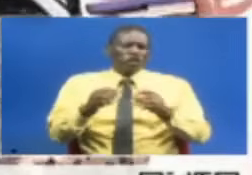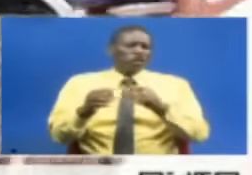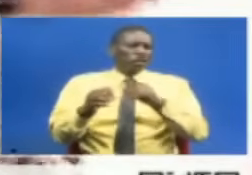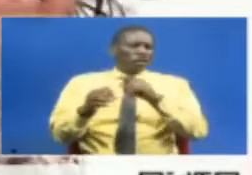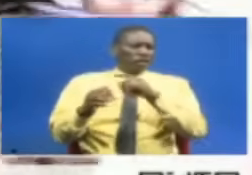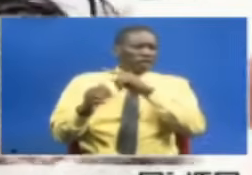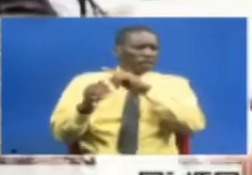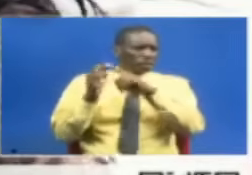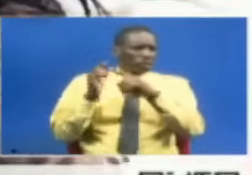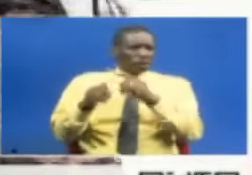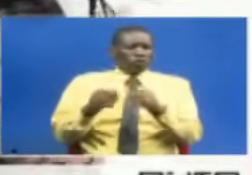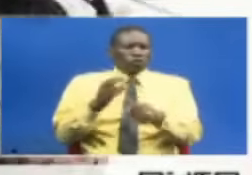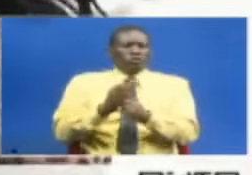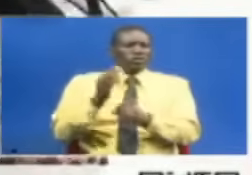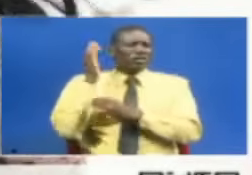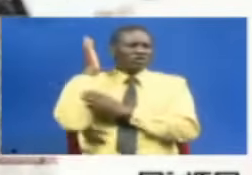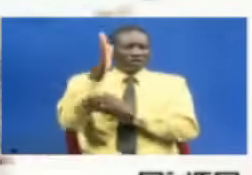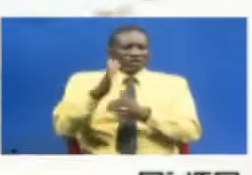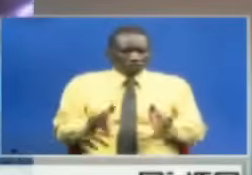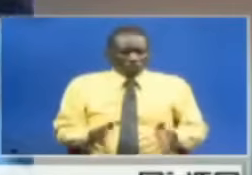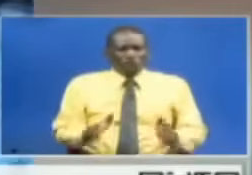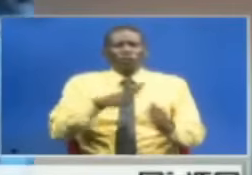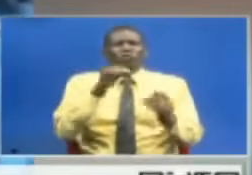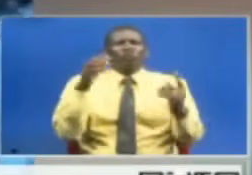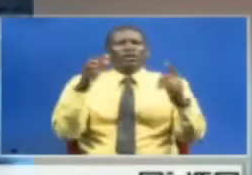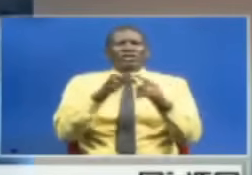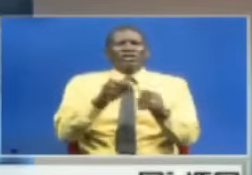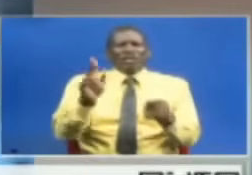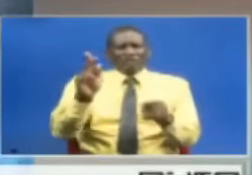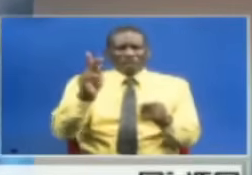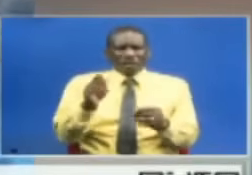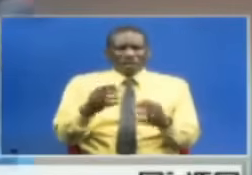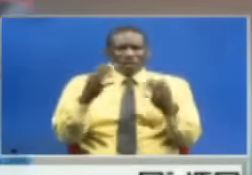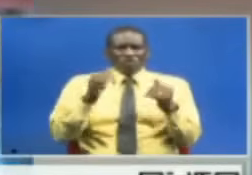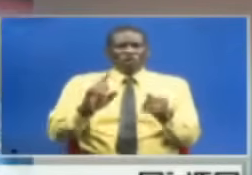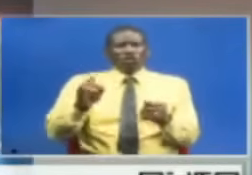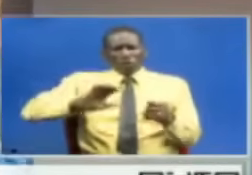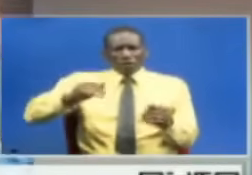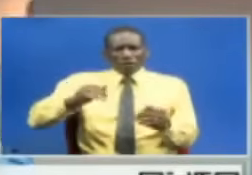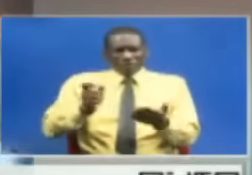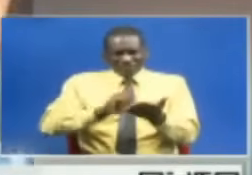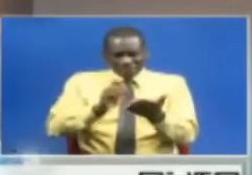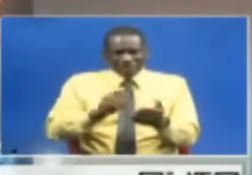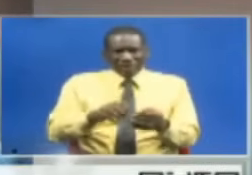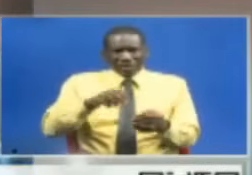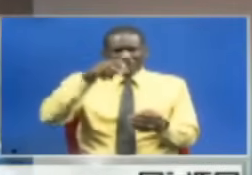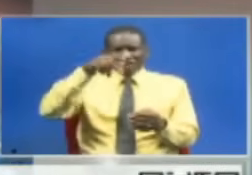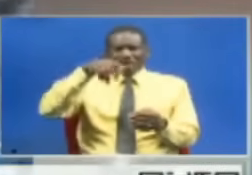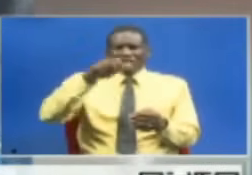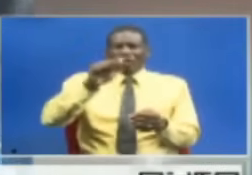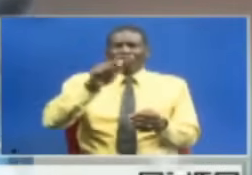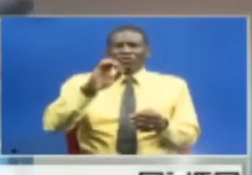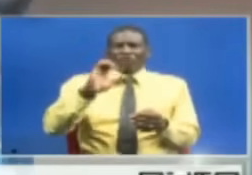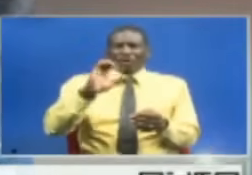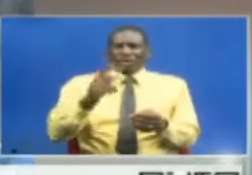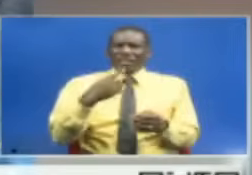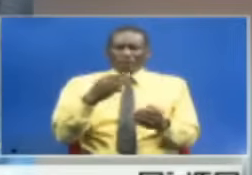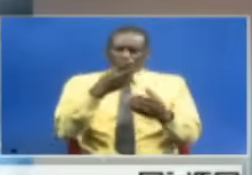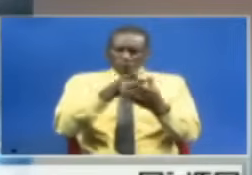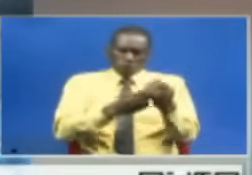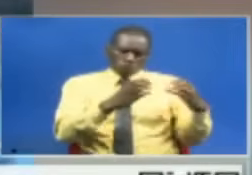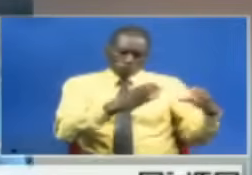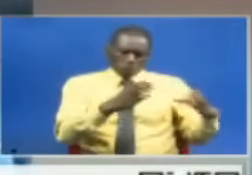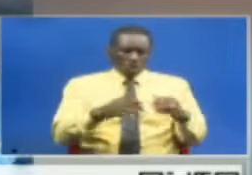the expressway, tukaenda hadi Kitengela. However, Nairobi County Secretary Patrick Analo says both parties are at